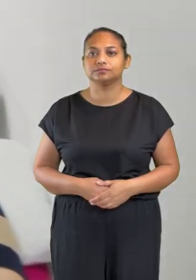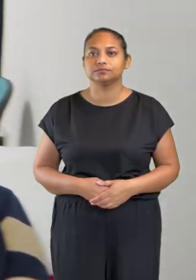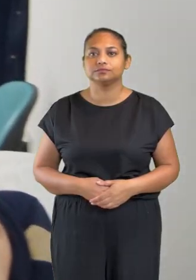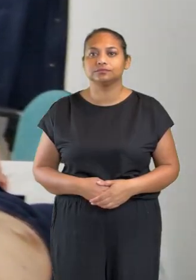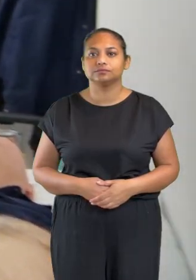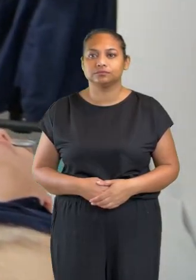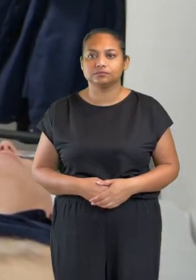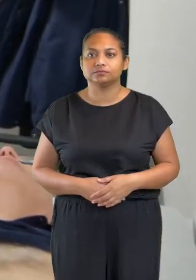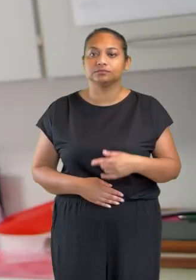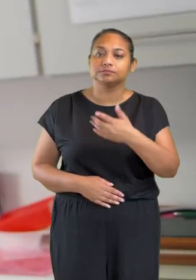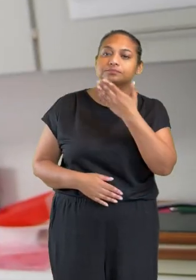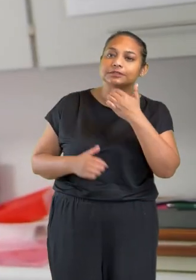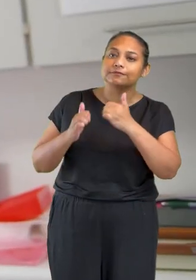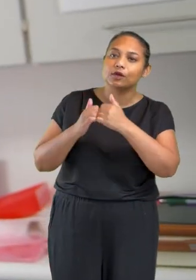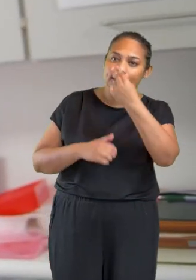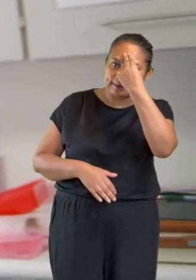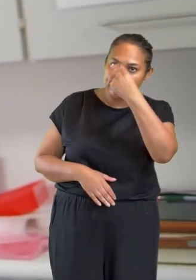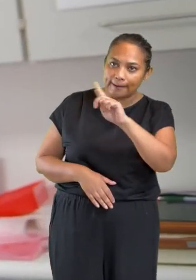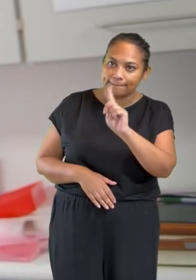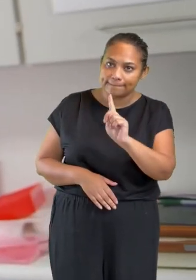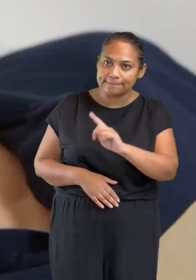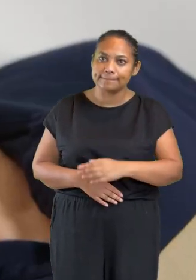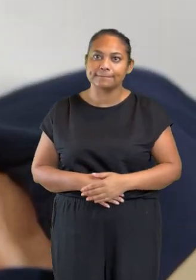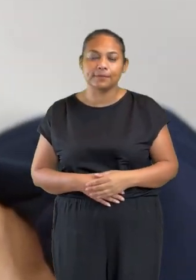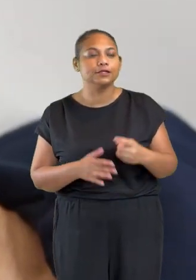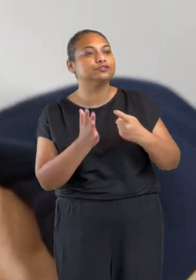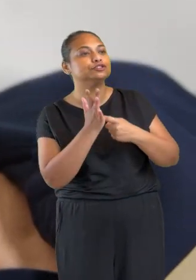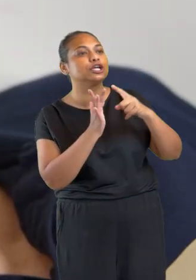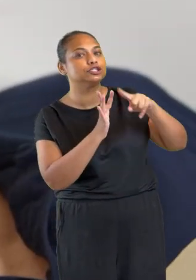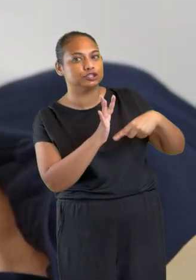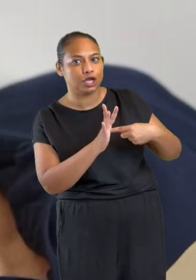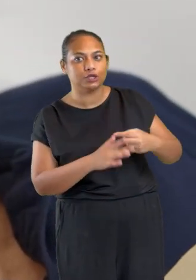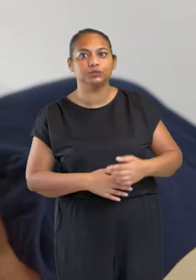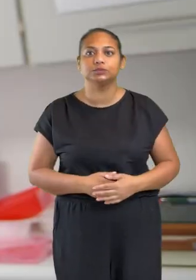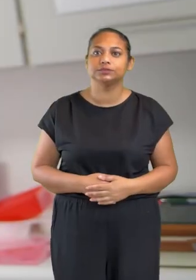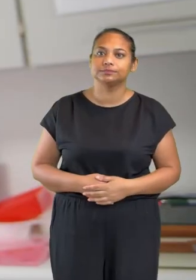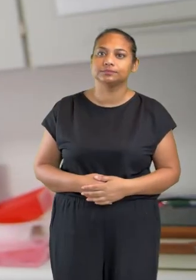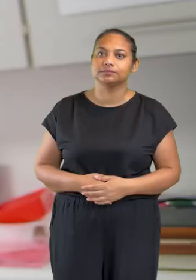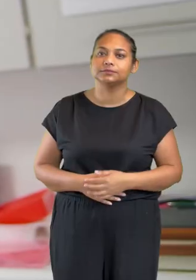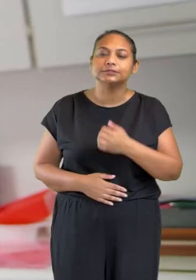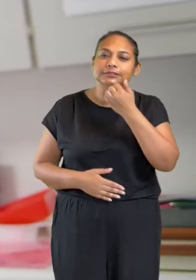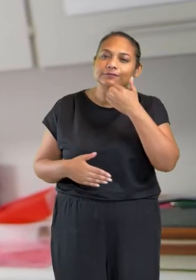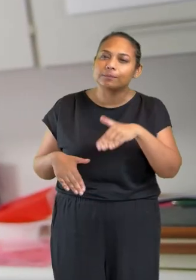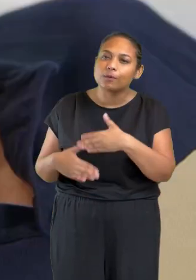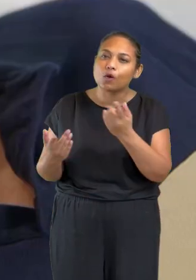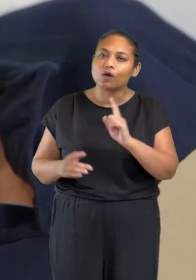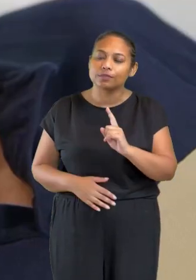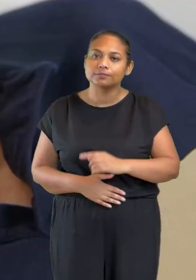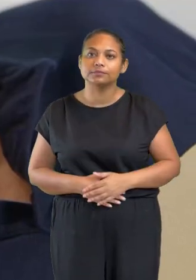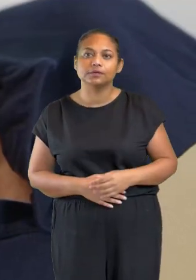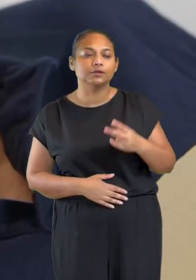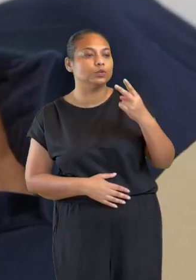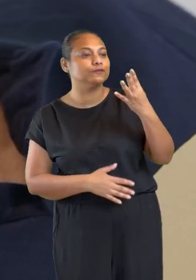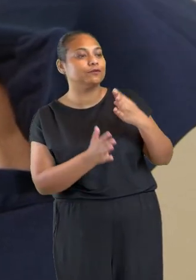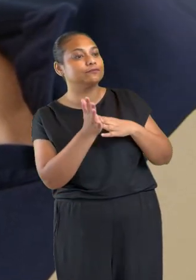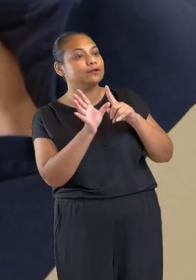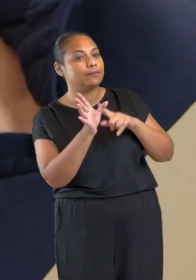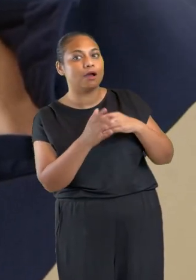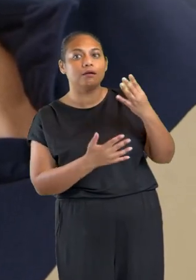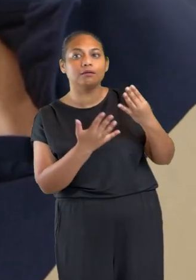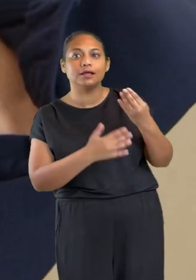Right, could you just confirm your name? Richard Jones. And your date of birth? 24th of